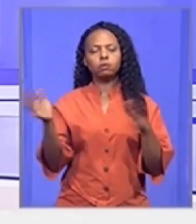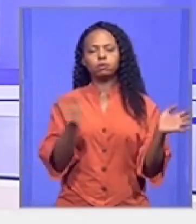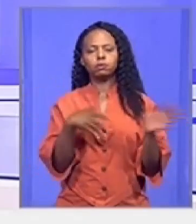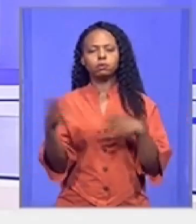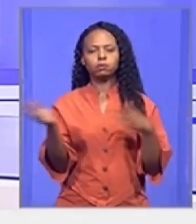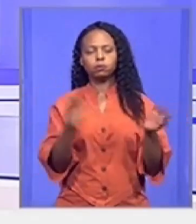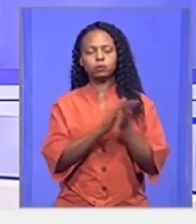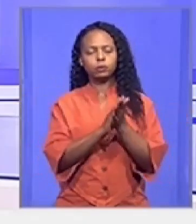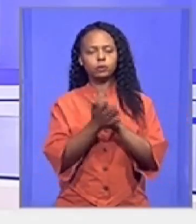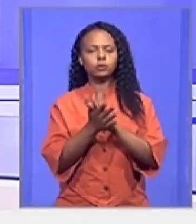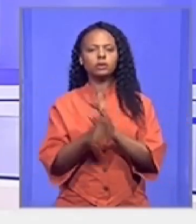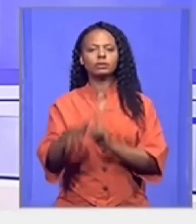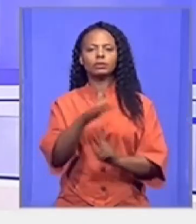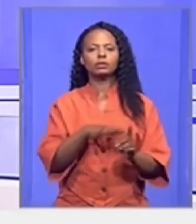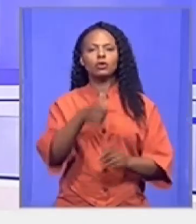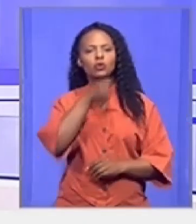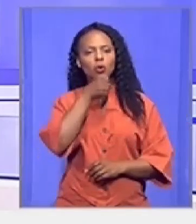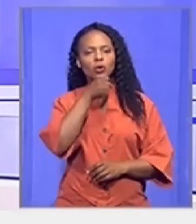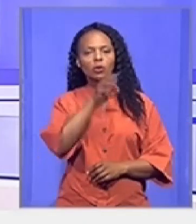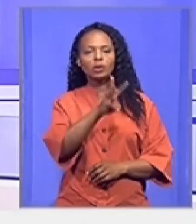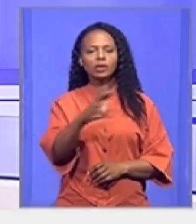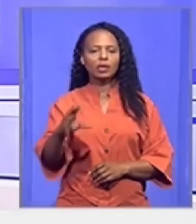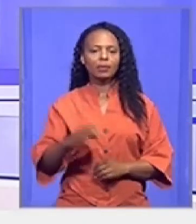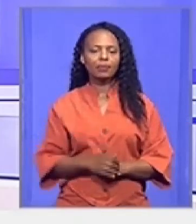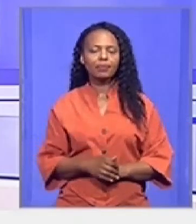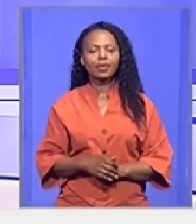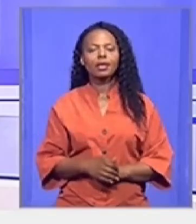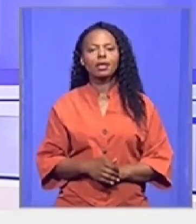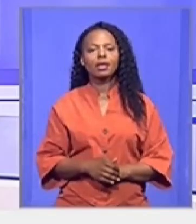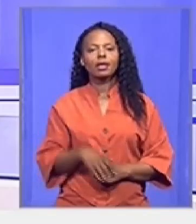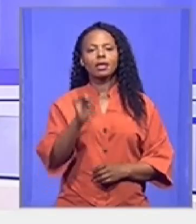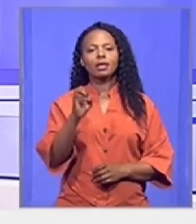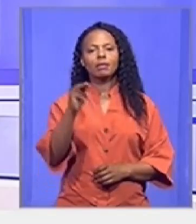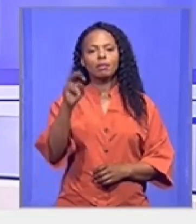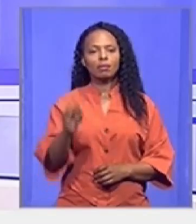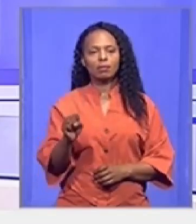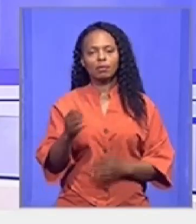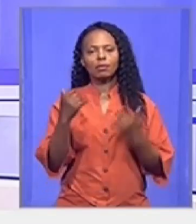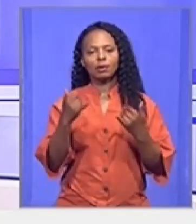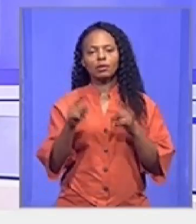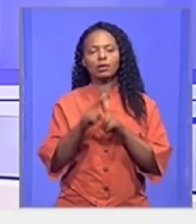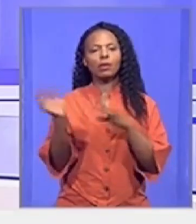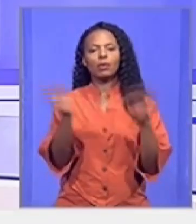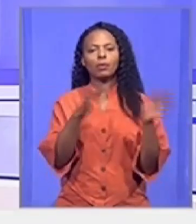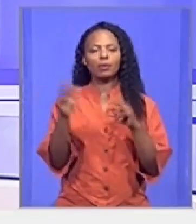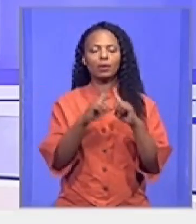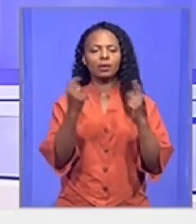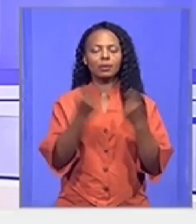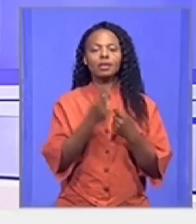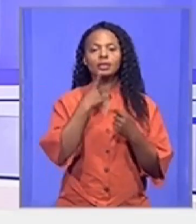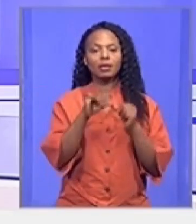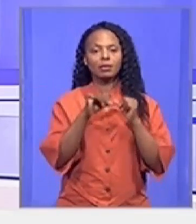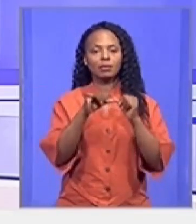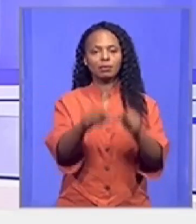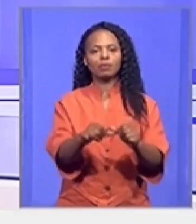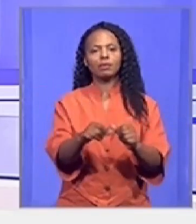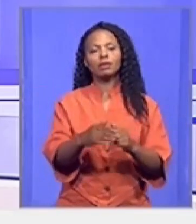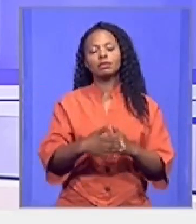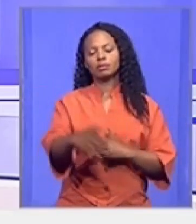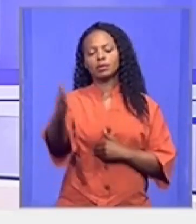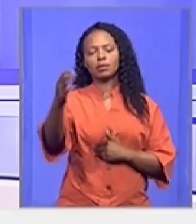bakileng tshenyo George province ya Western Cape. Ba ditshebeletso tsa boemo ba lehodimo Afrika Borwa ba re maemo ana a tlo tswela pele matsatsing a mmalwa a